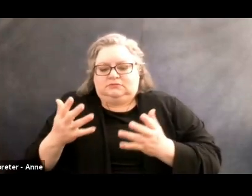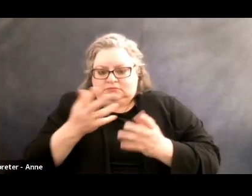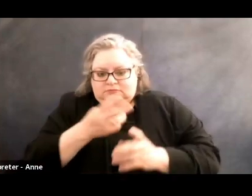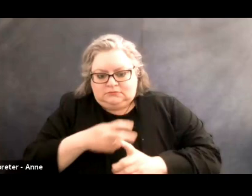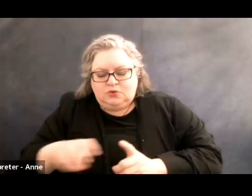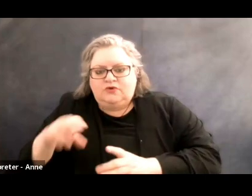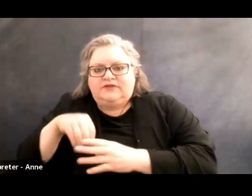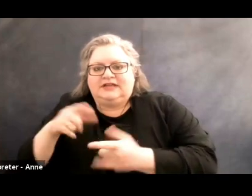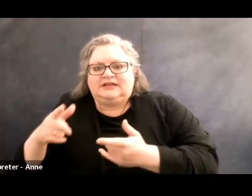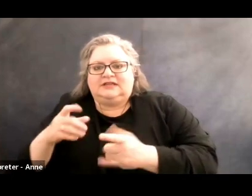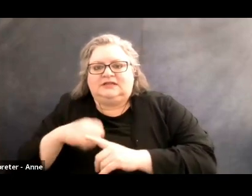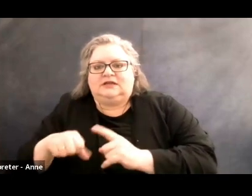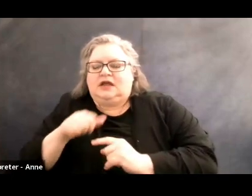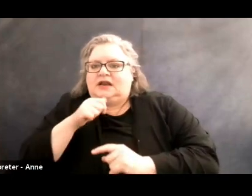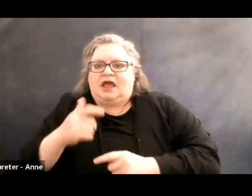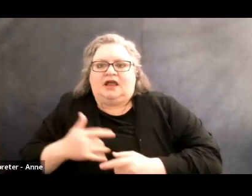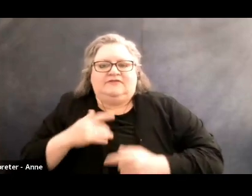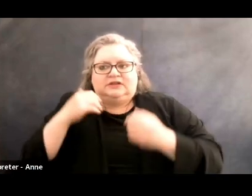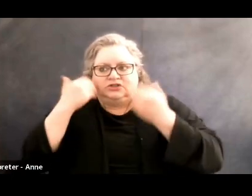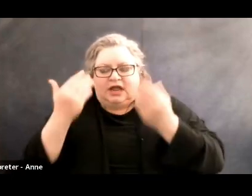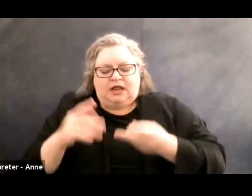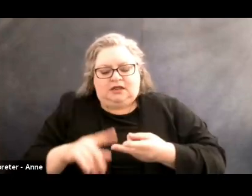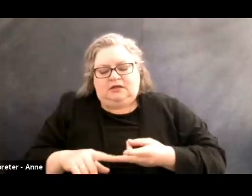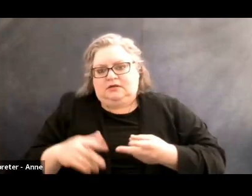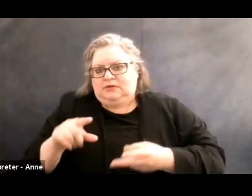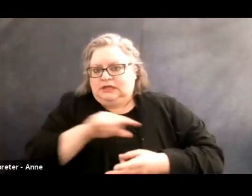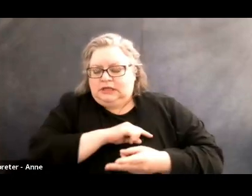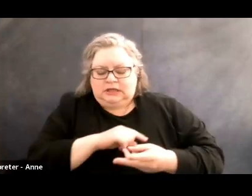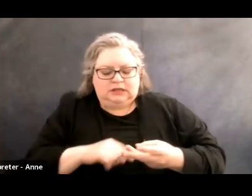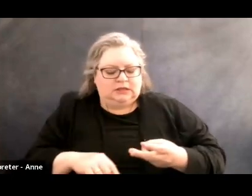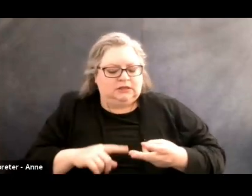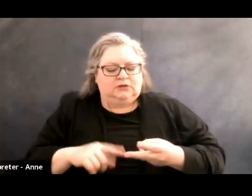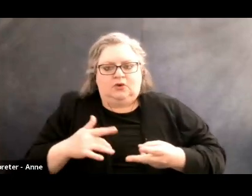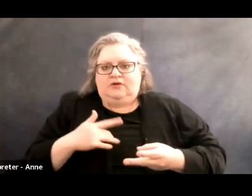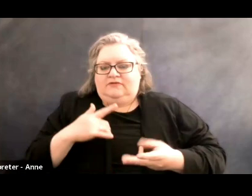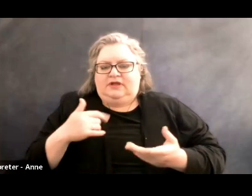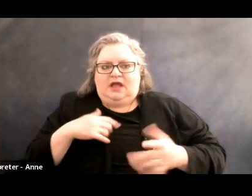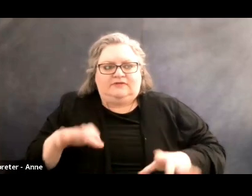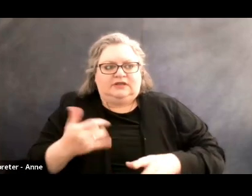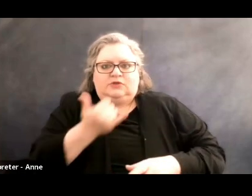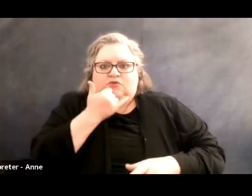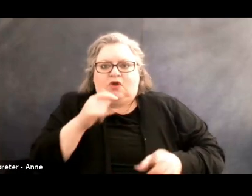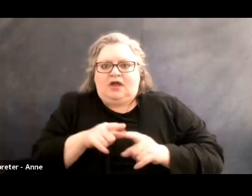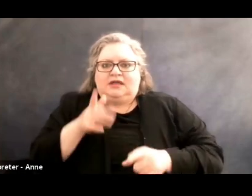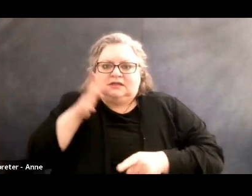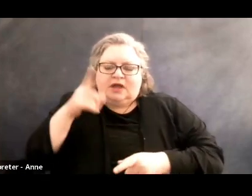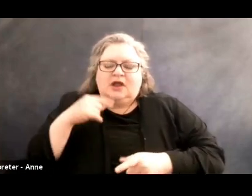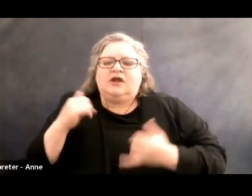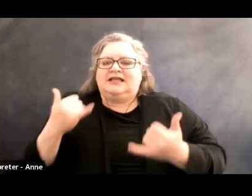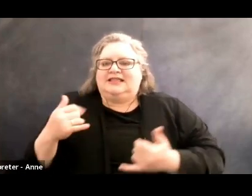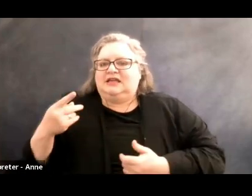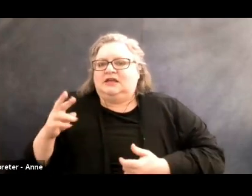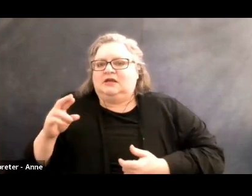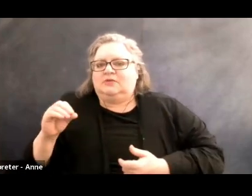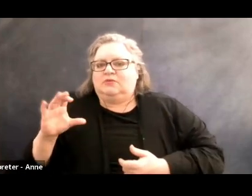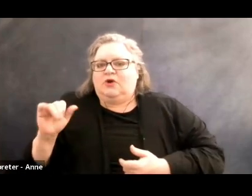shame, not feel guilt, not feel like I did something wrong as a parent. These proactive plans are